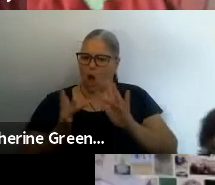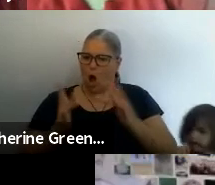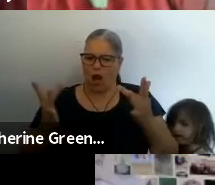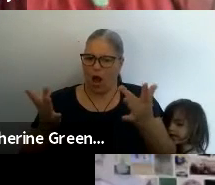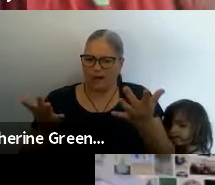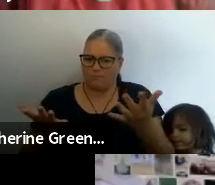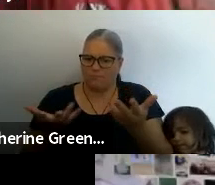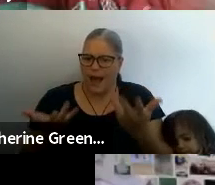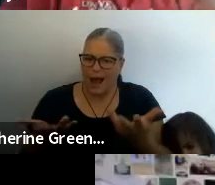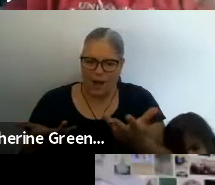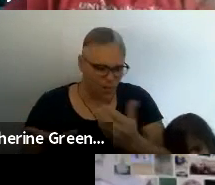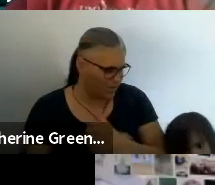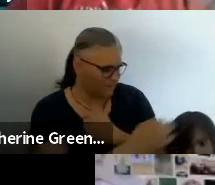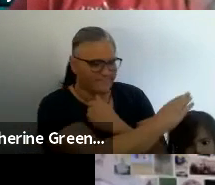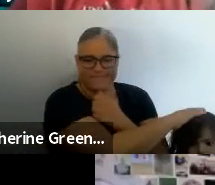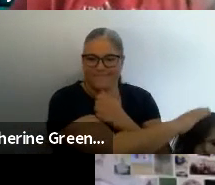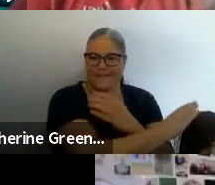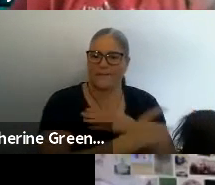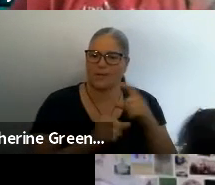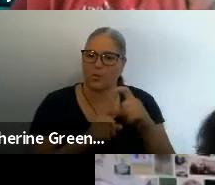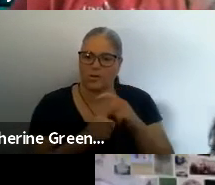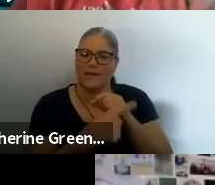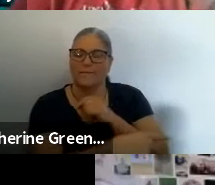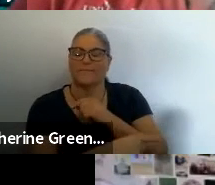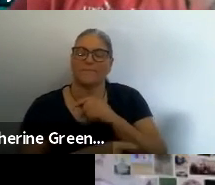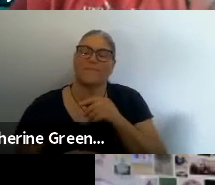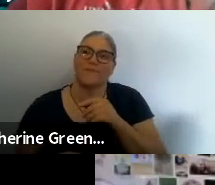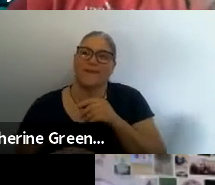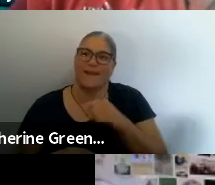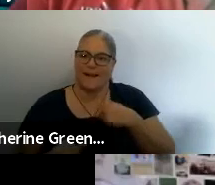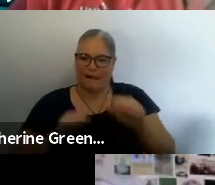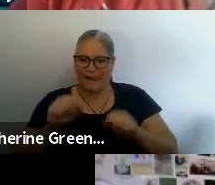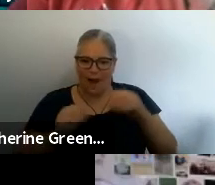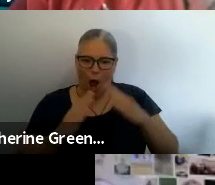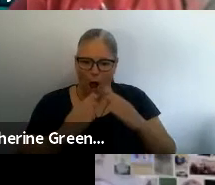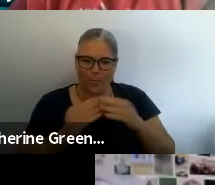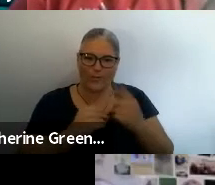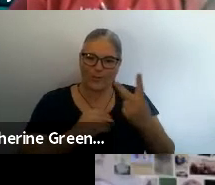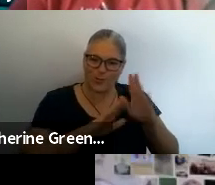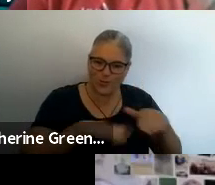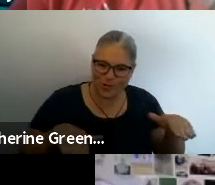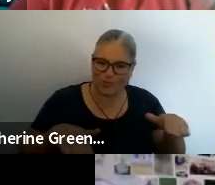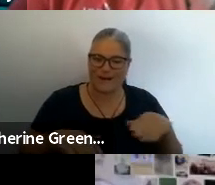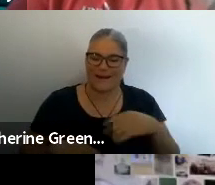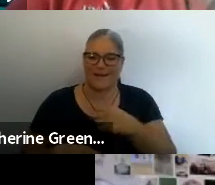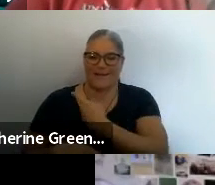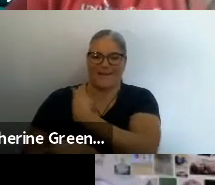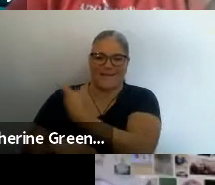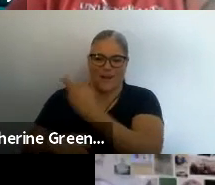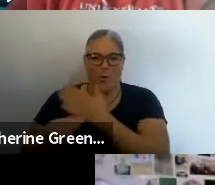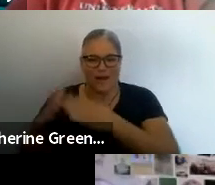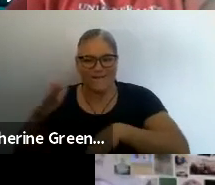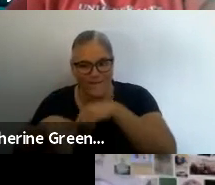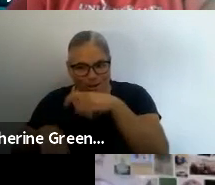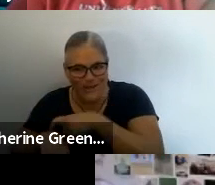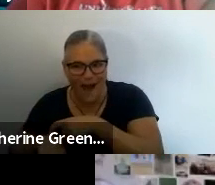theatre, then there is funding for that. But then if something is presented online, now sorry, that's my daughter just coming into the shop there. I'm trying to manage